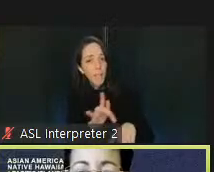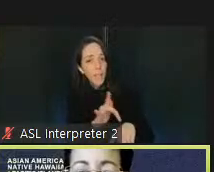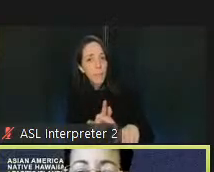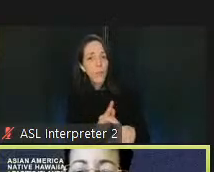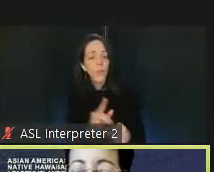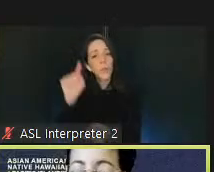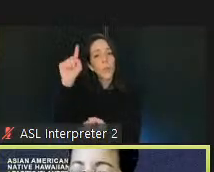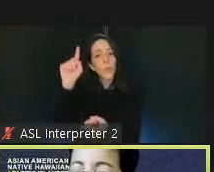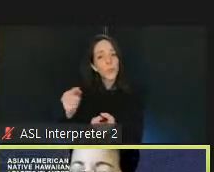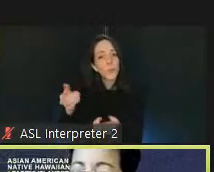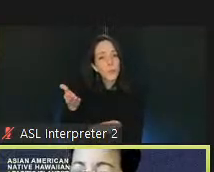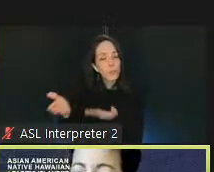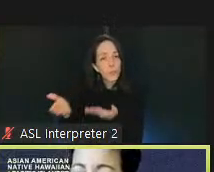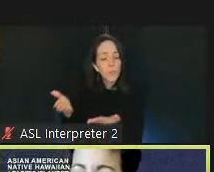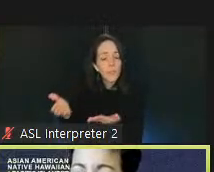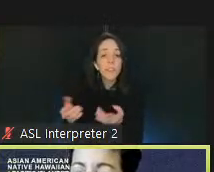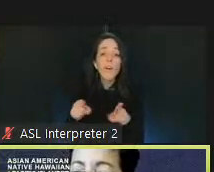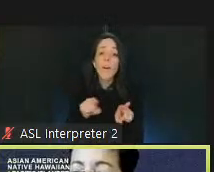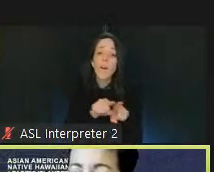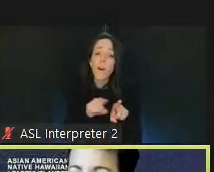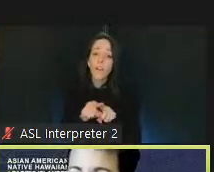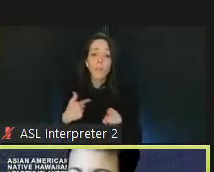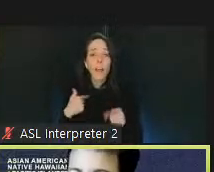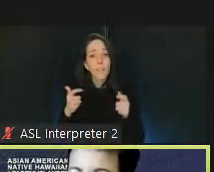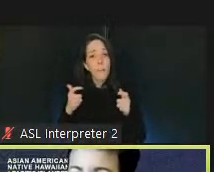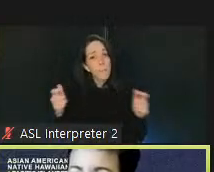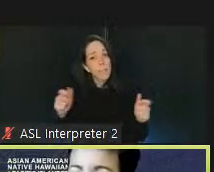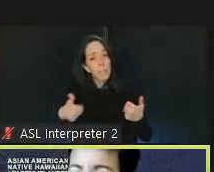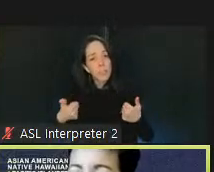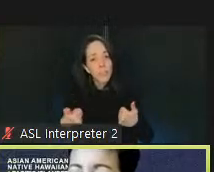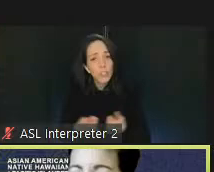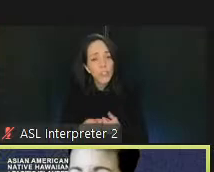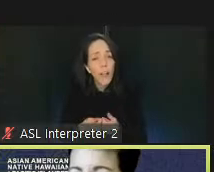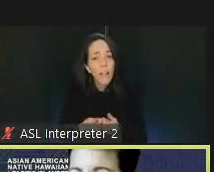that with an incredibly lean